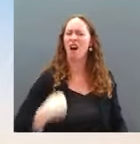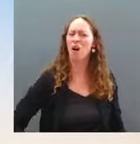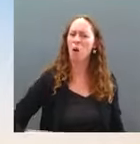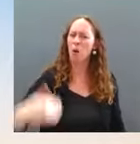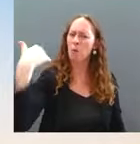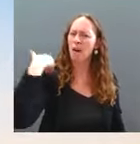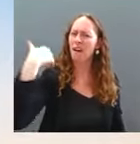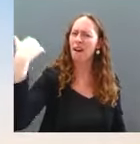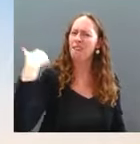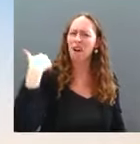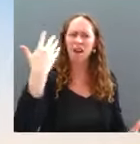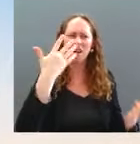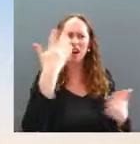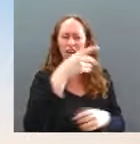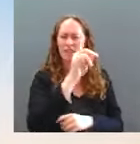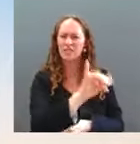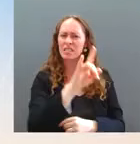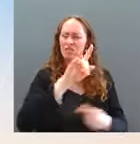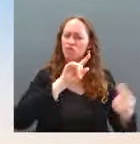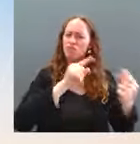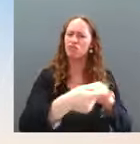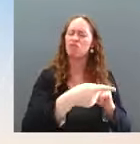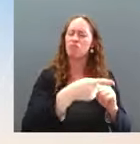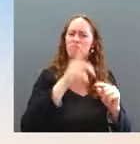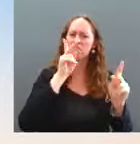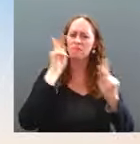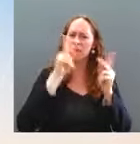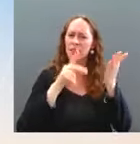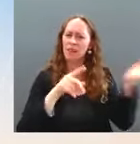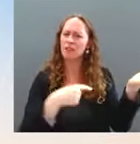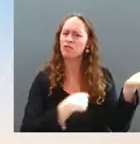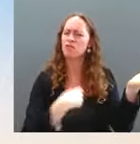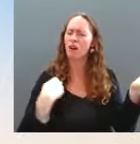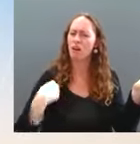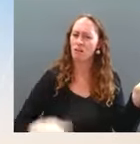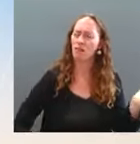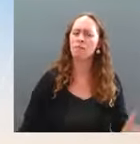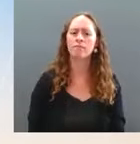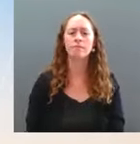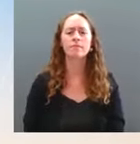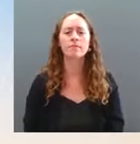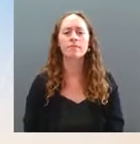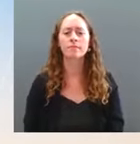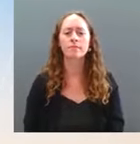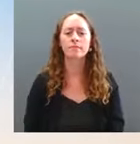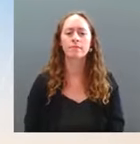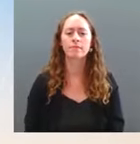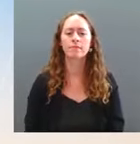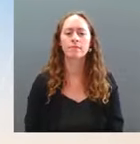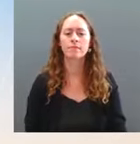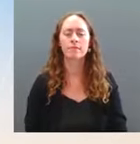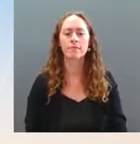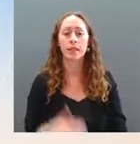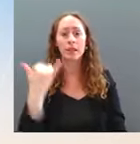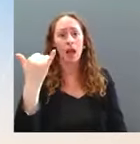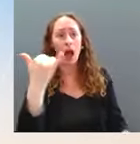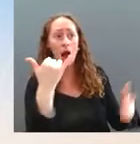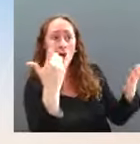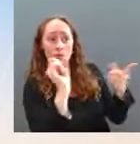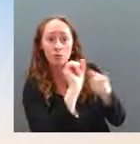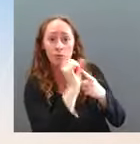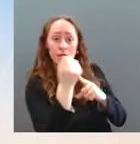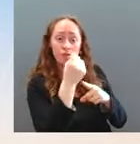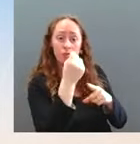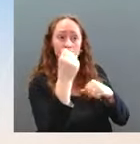to the war in Ukraine is also making it much more difficult for President Putin to fund this war, and that is a huge priority to